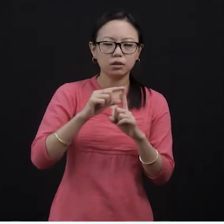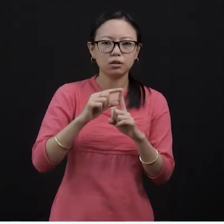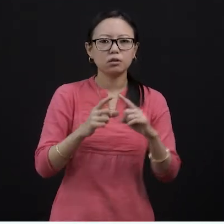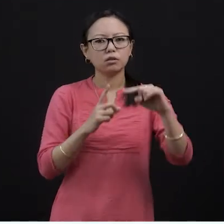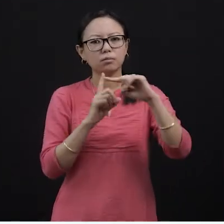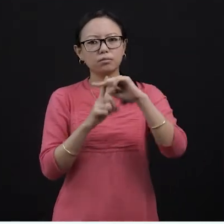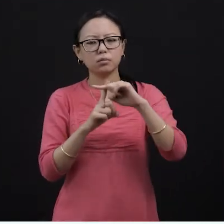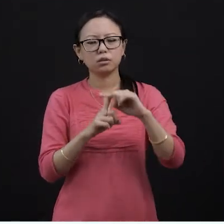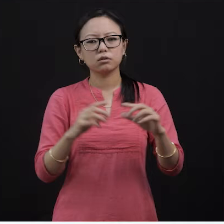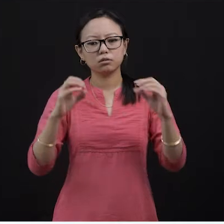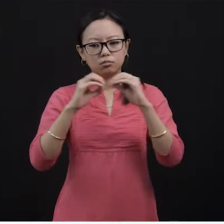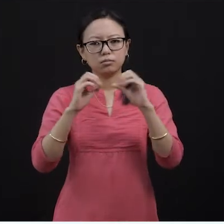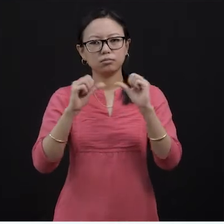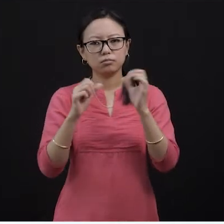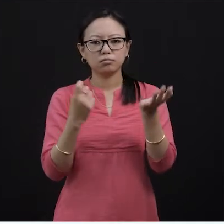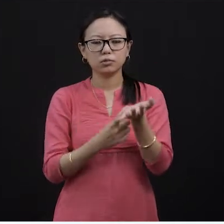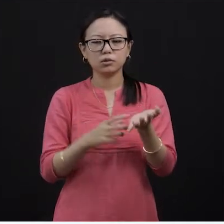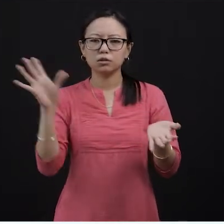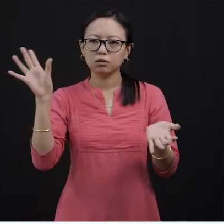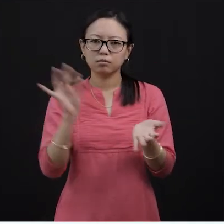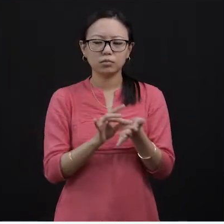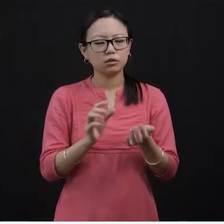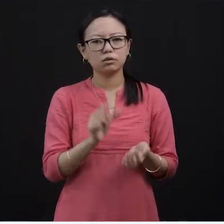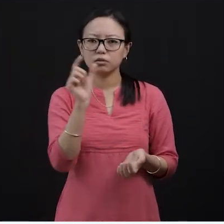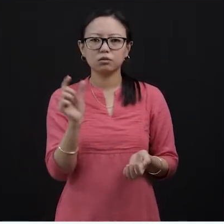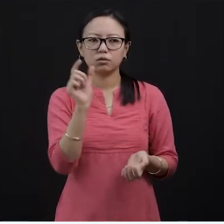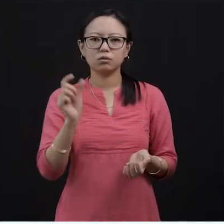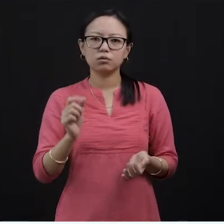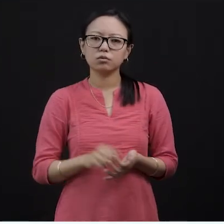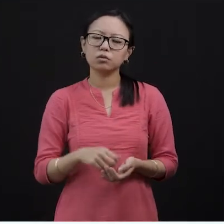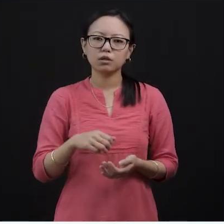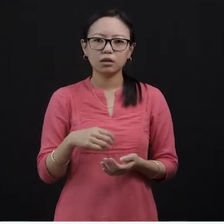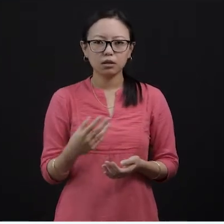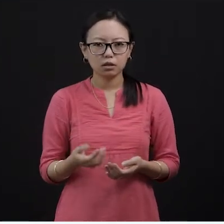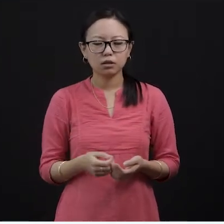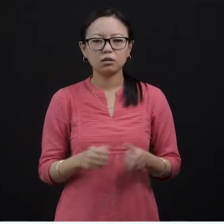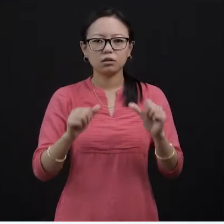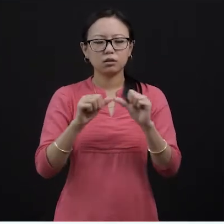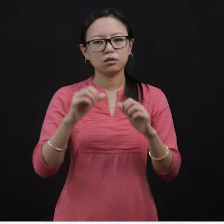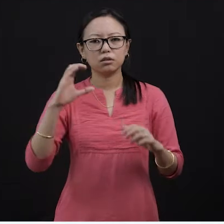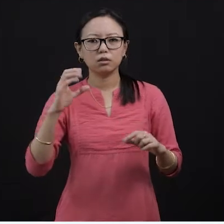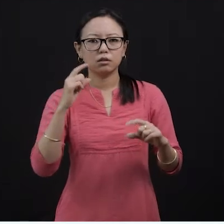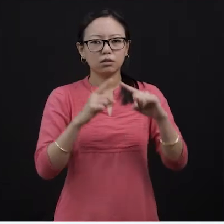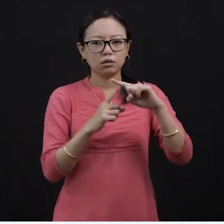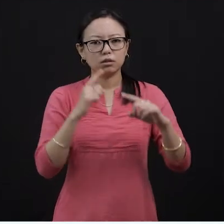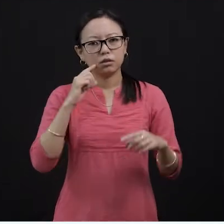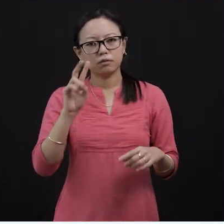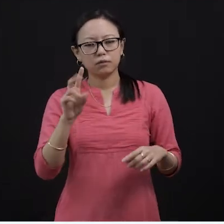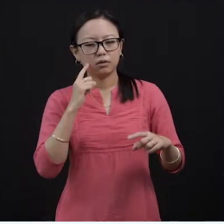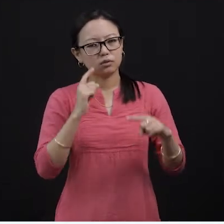activity, okay? So students, what you have to do is we